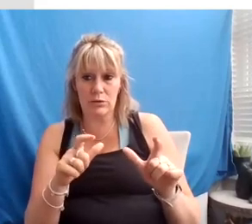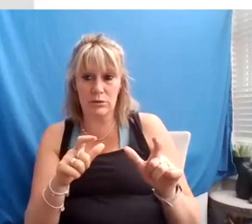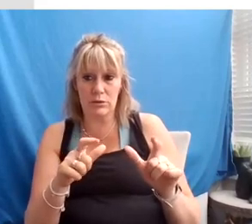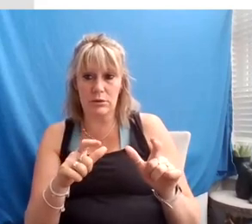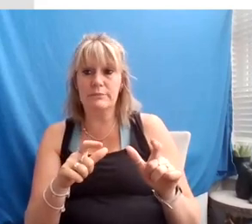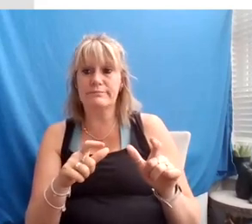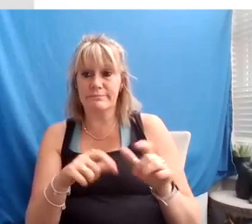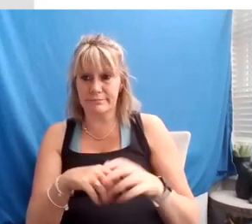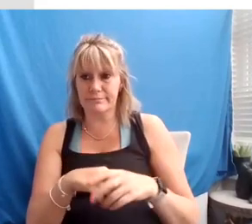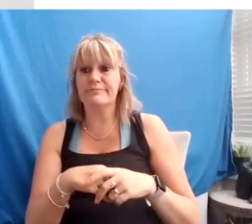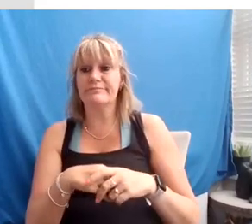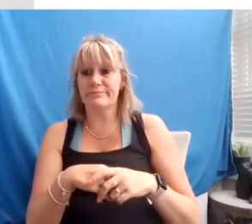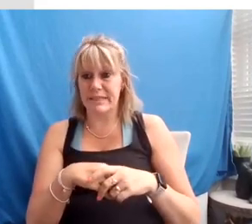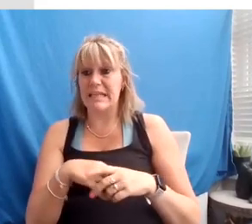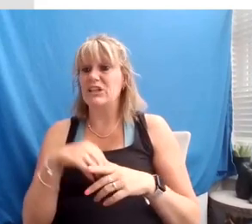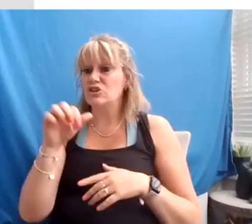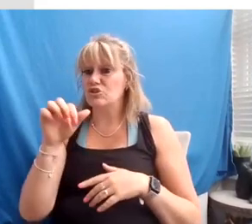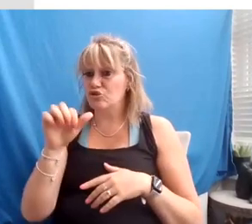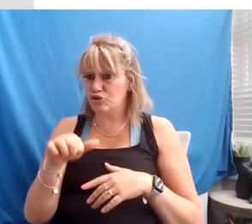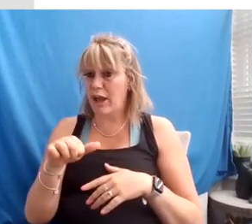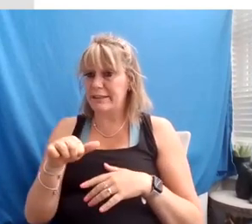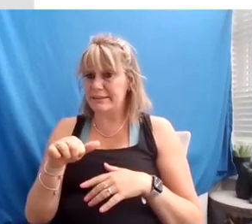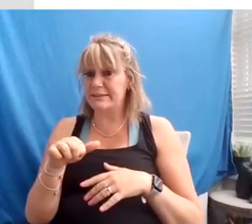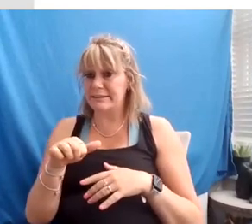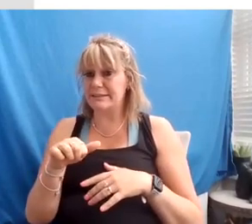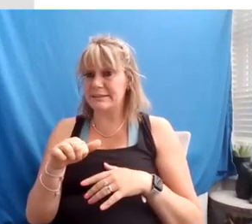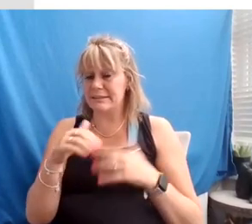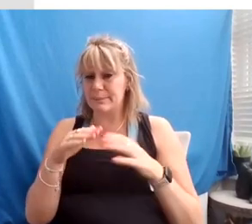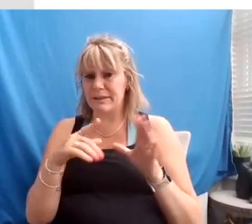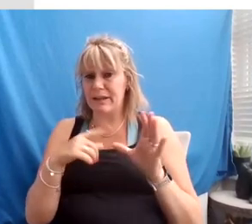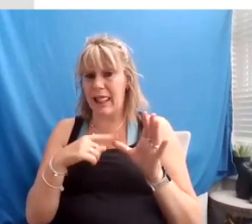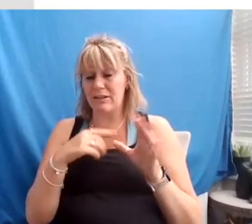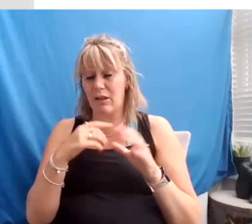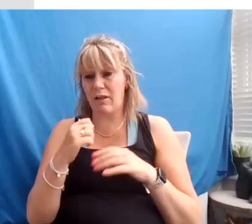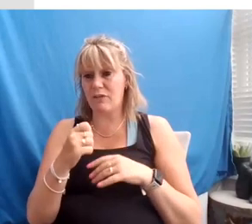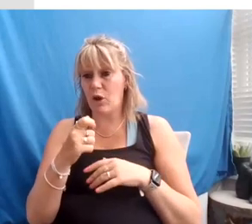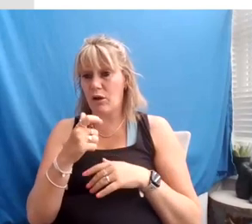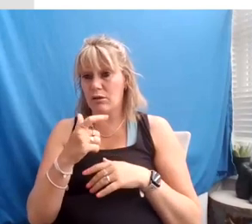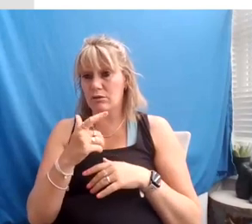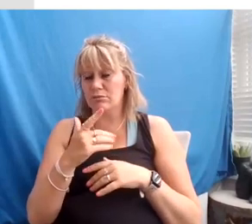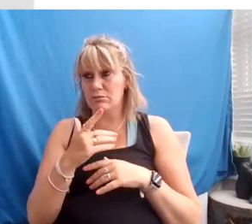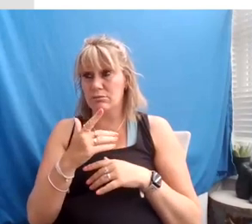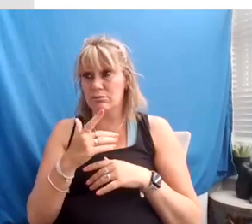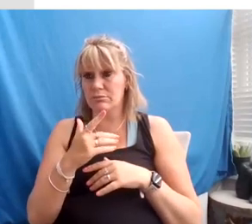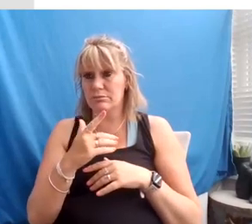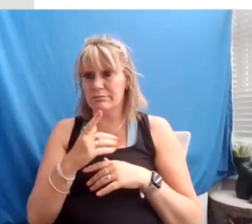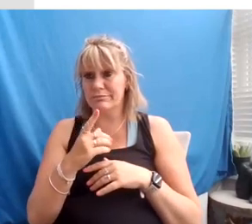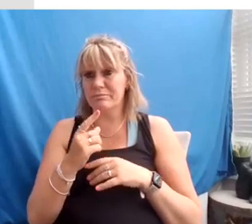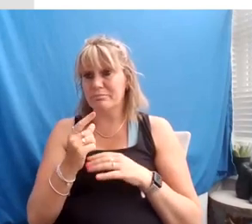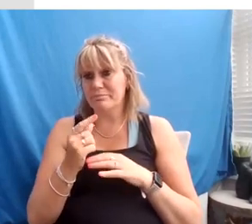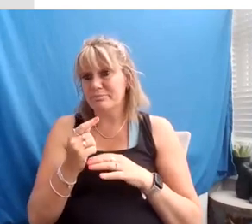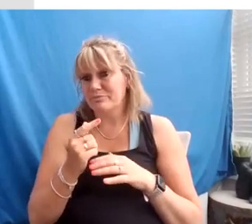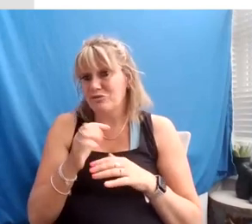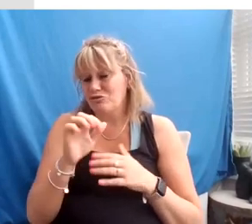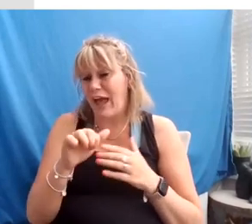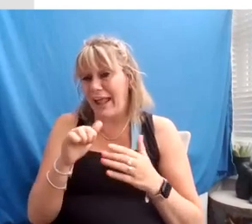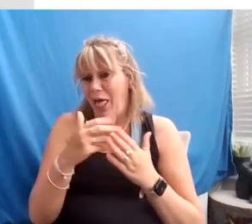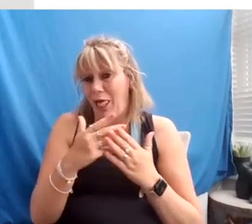I did, Alison. Yes, I've got a good few of them. Well, quite a lot that I've